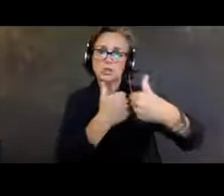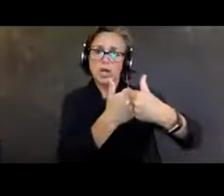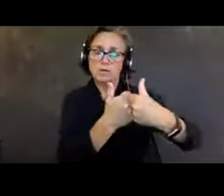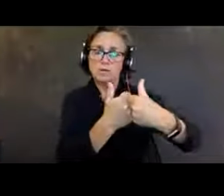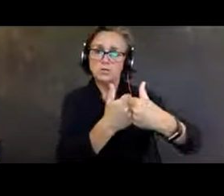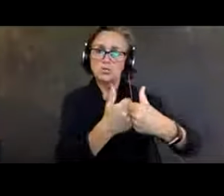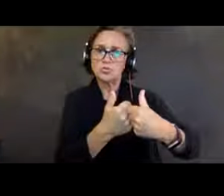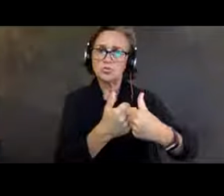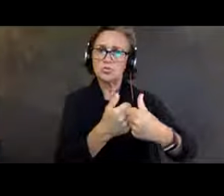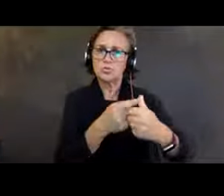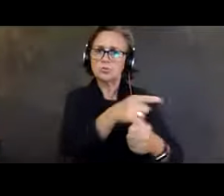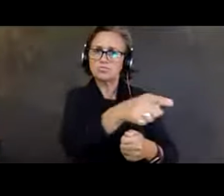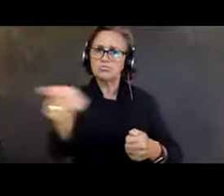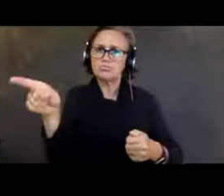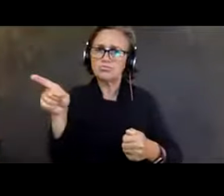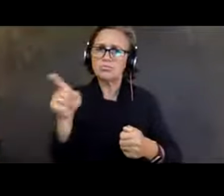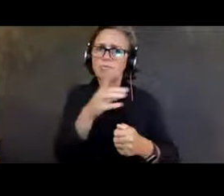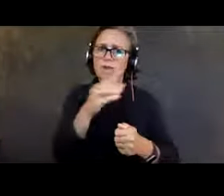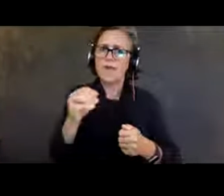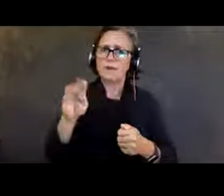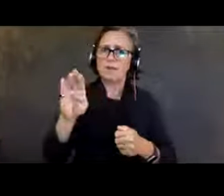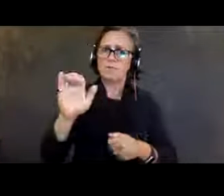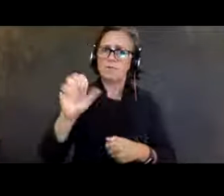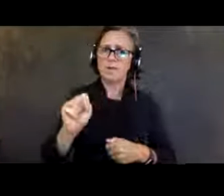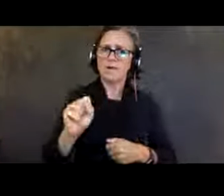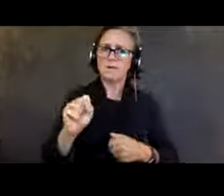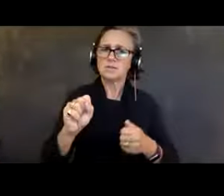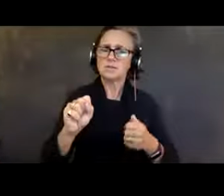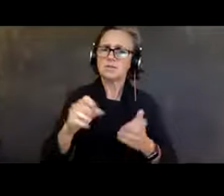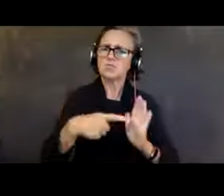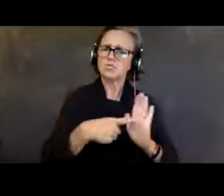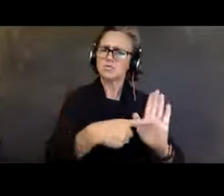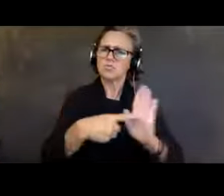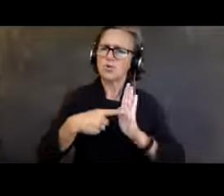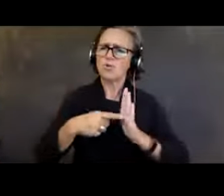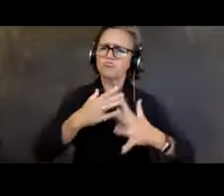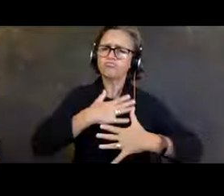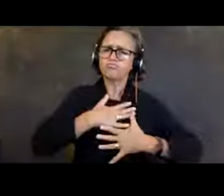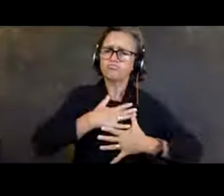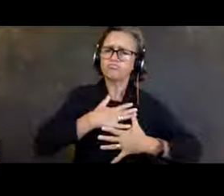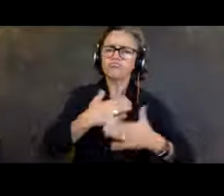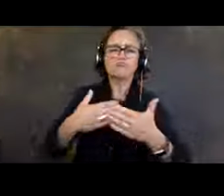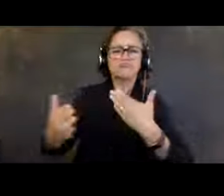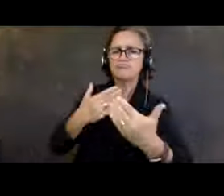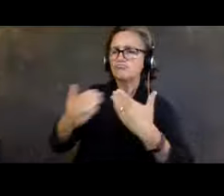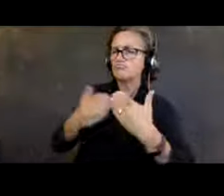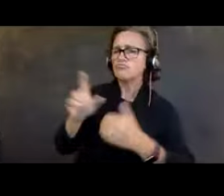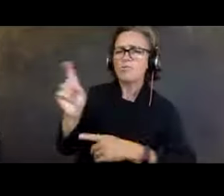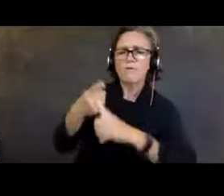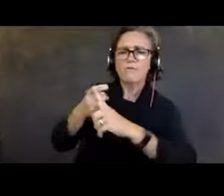showing the importance of being kind and compassionate when interacting with people from other racial, ethnic, and cultural